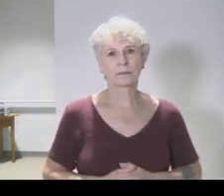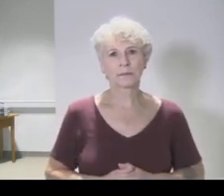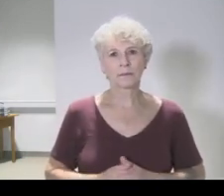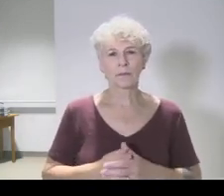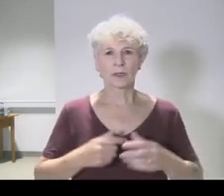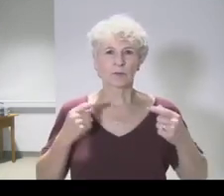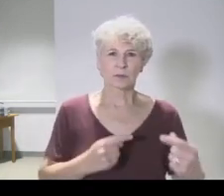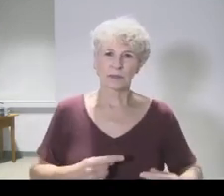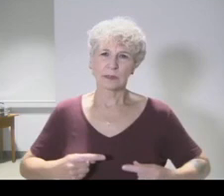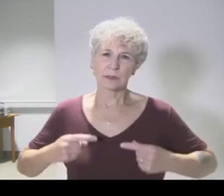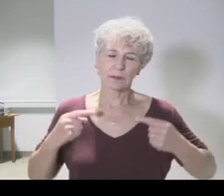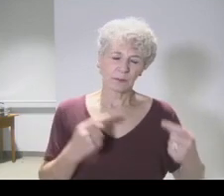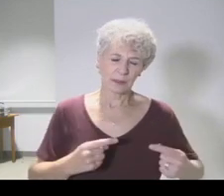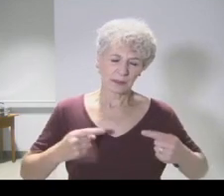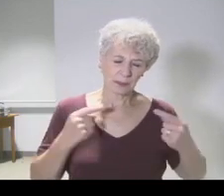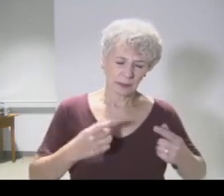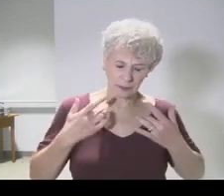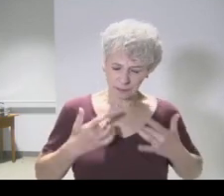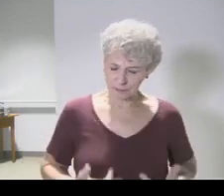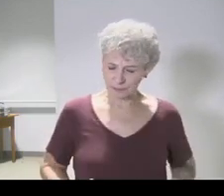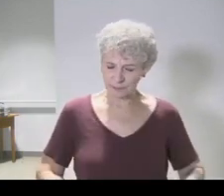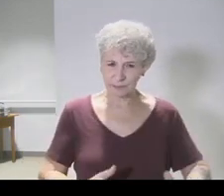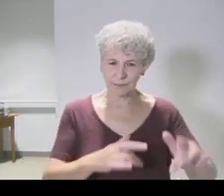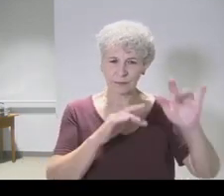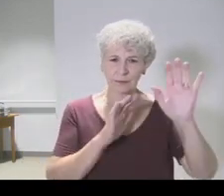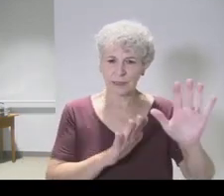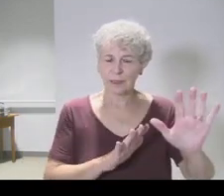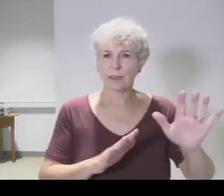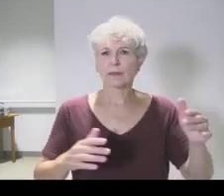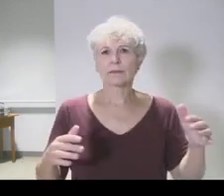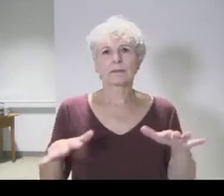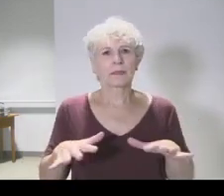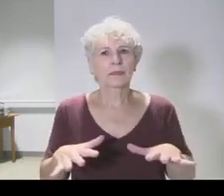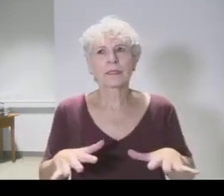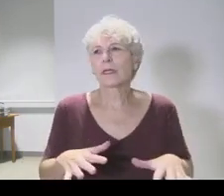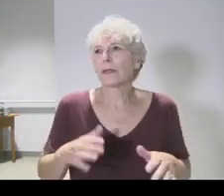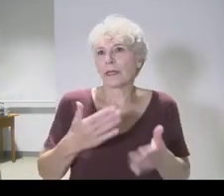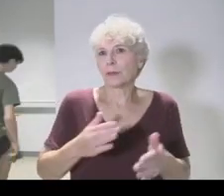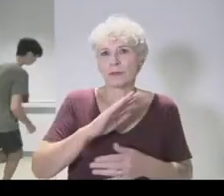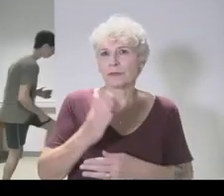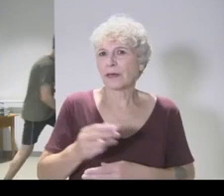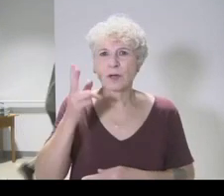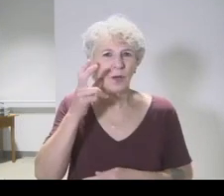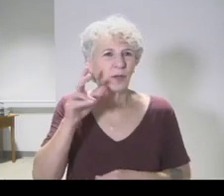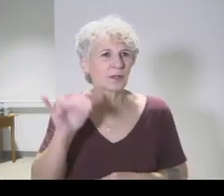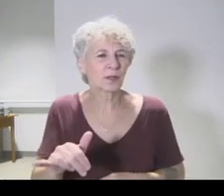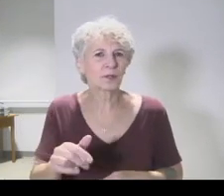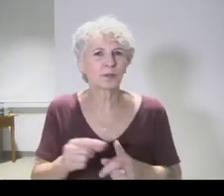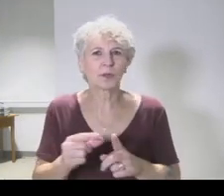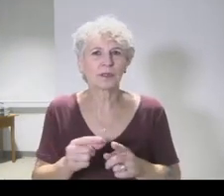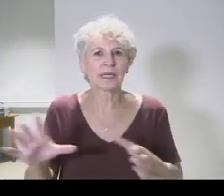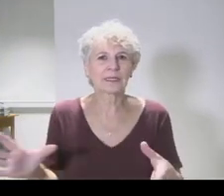wrestling with depression and fear and anxiety, and maybe you have never heard those words linked to the words